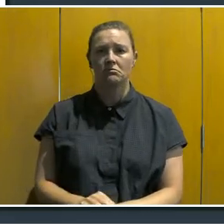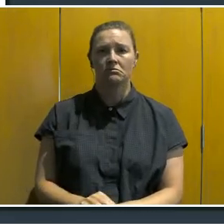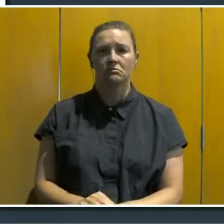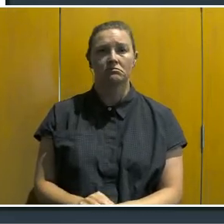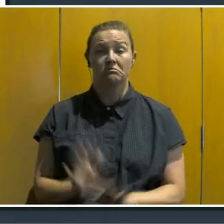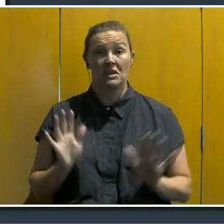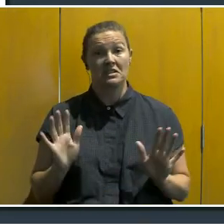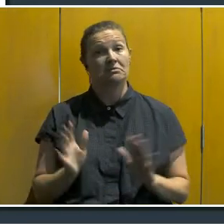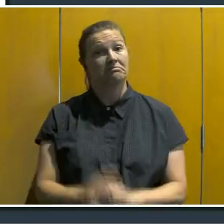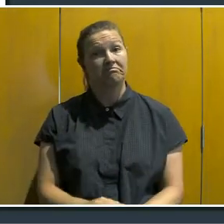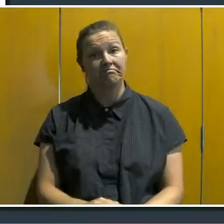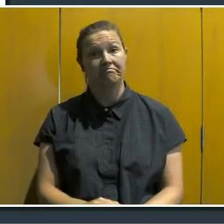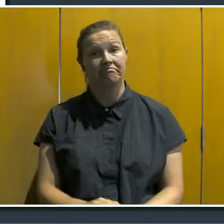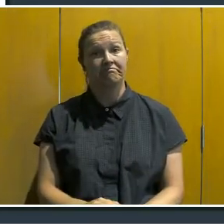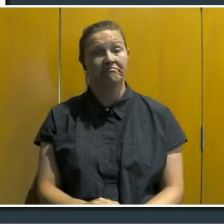That's it.